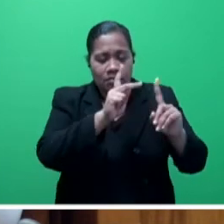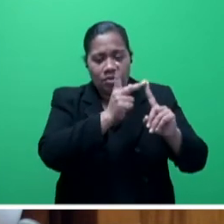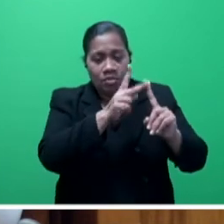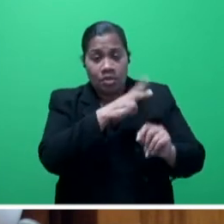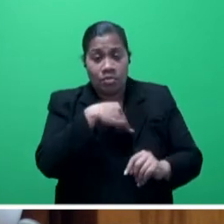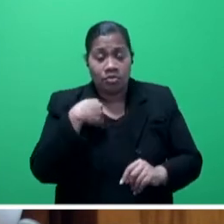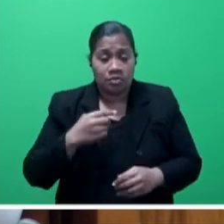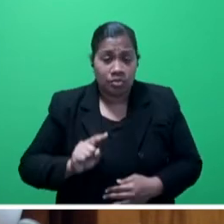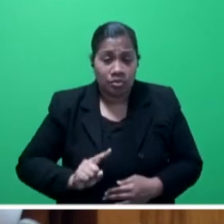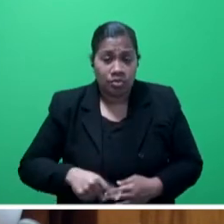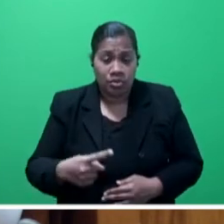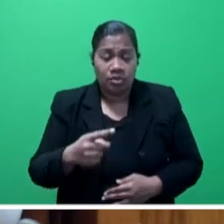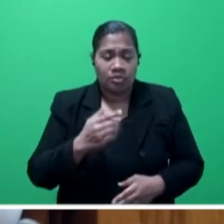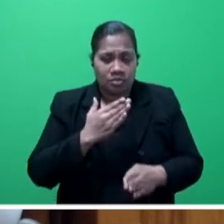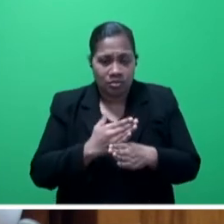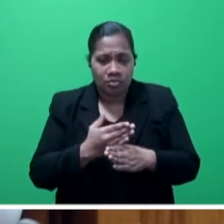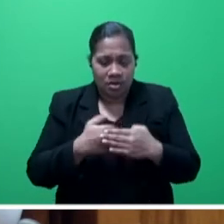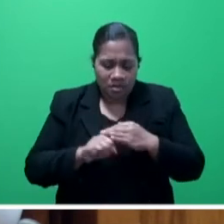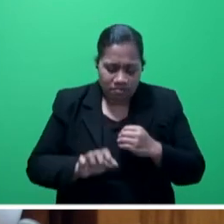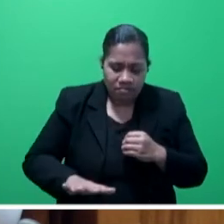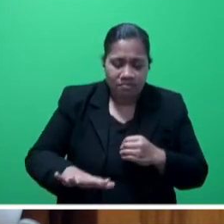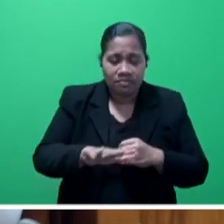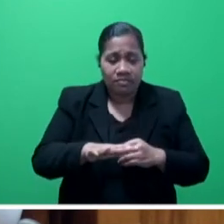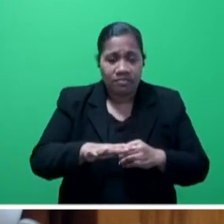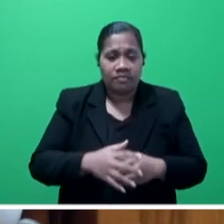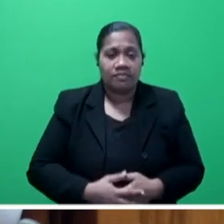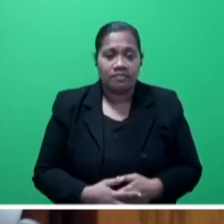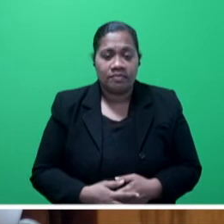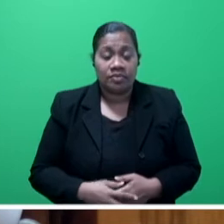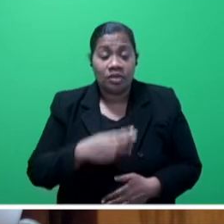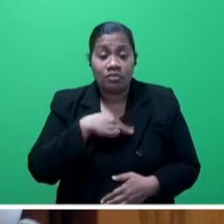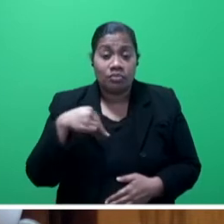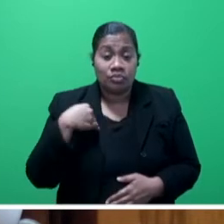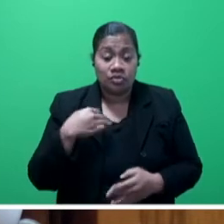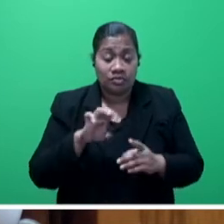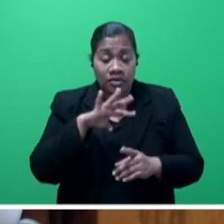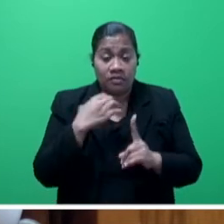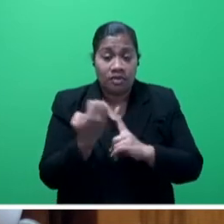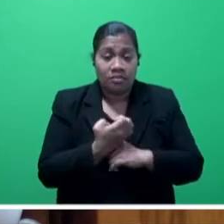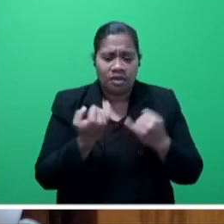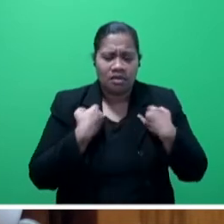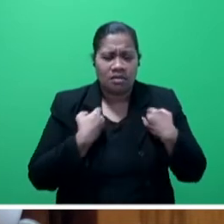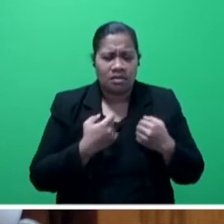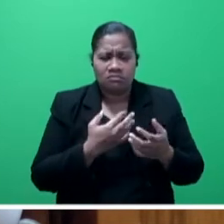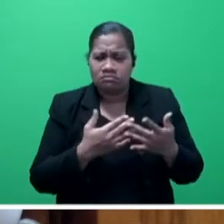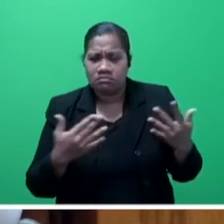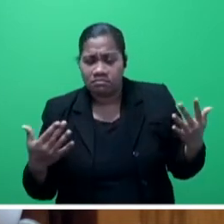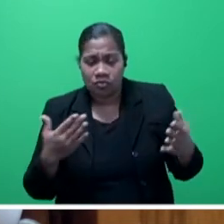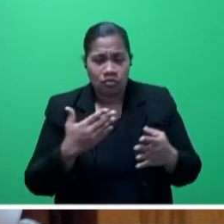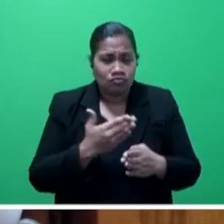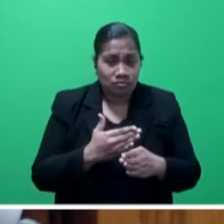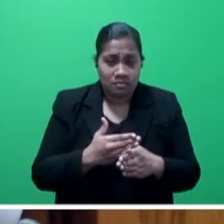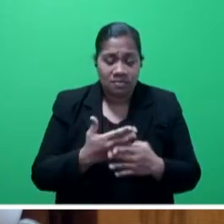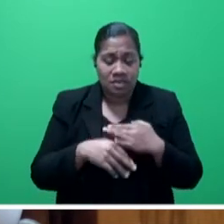its enforcement work in these areas. Mr. Speaker, the Ministry of Environment has implemented several environmental initiatives in